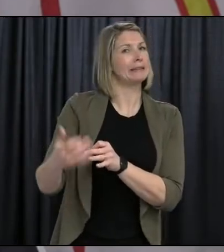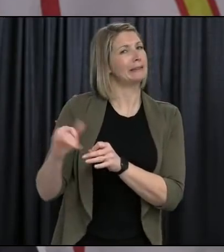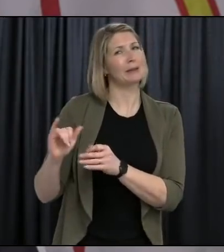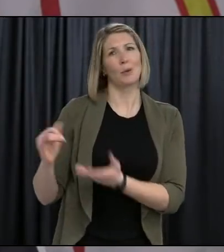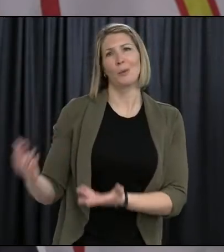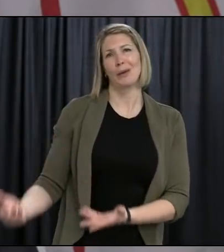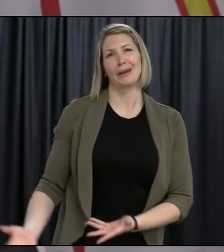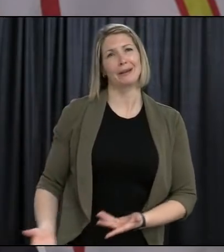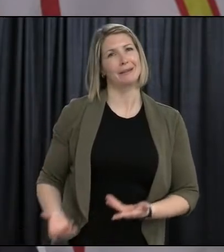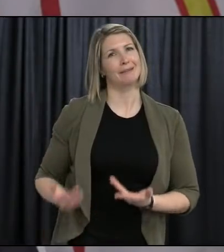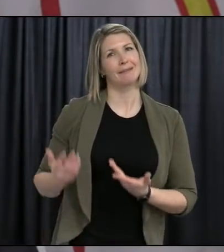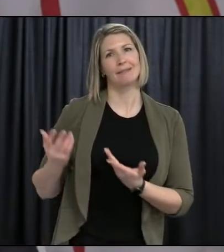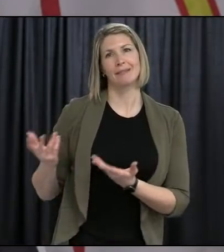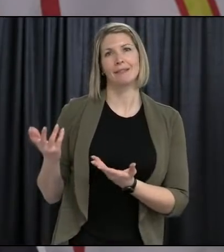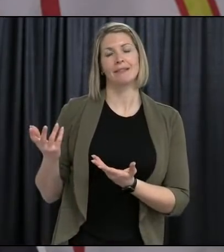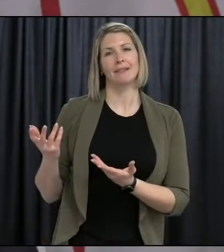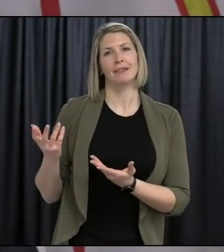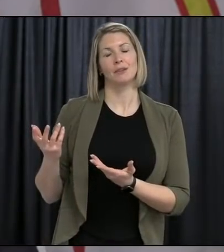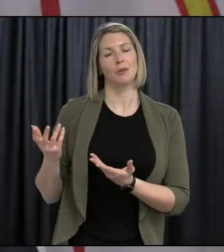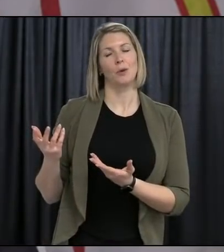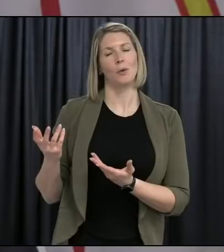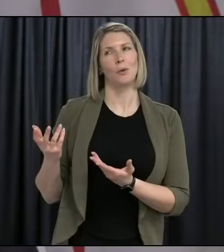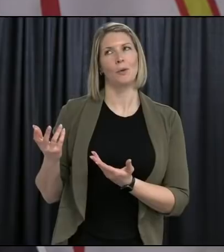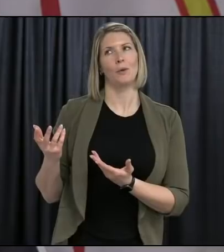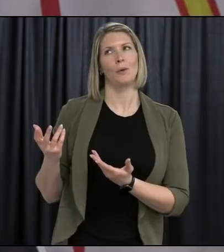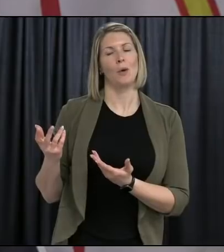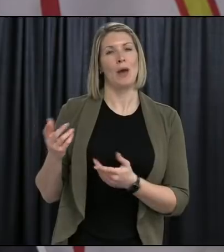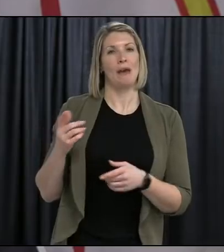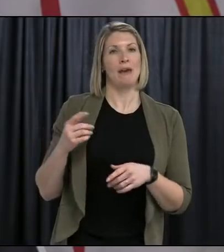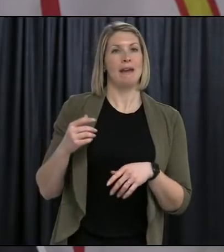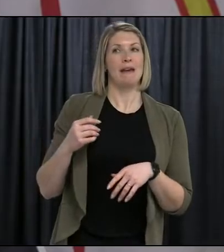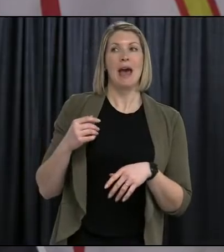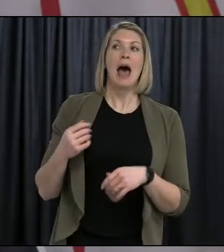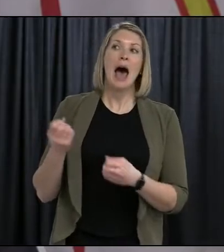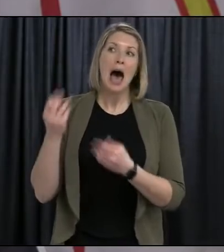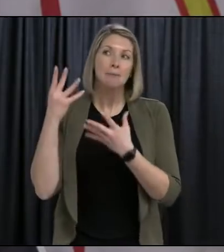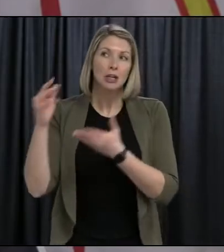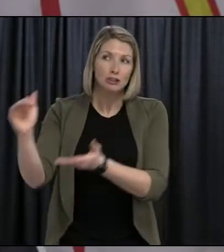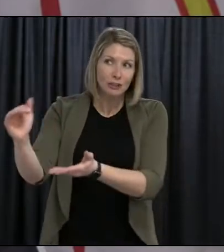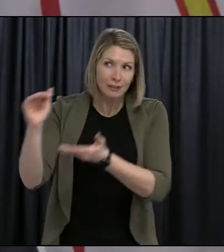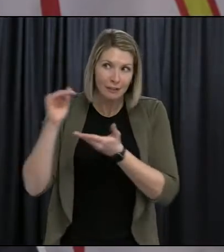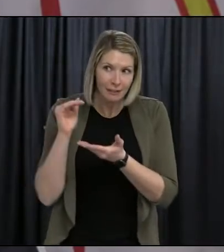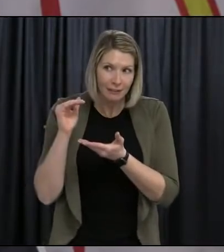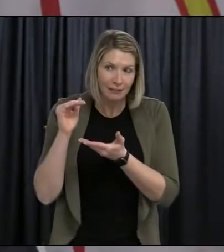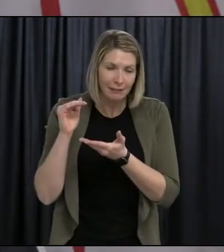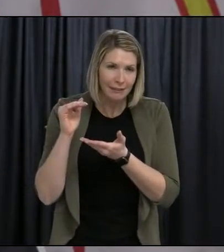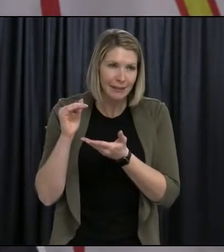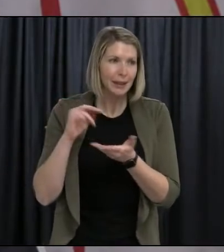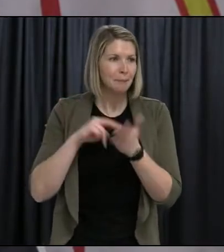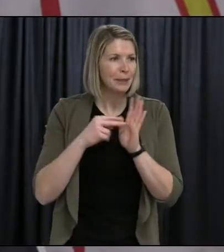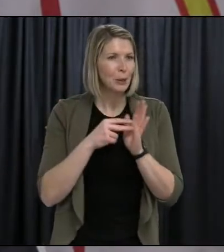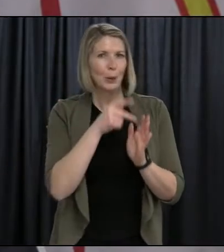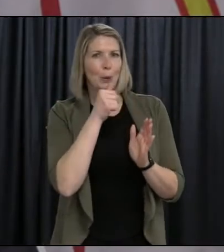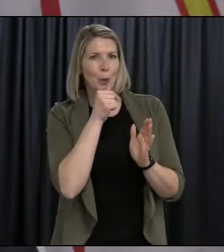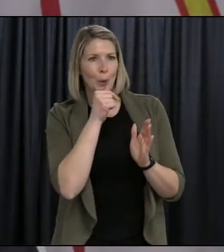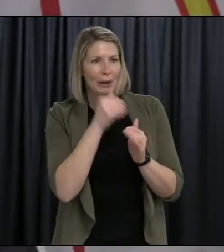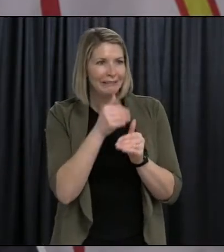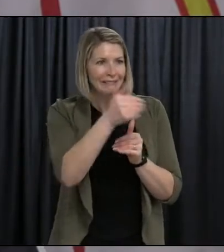delayed our ability to be able to make those decisions, because when you're not 100% sure how much you're going to get, it's hard to prioritize.